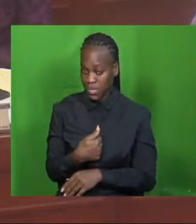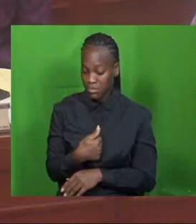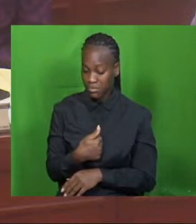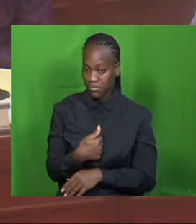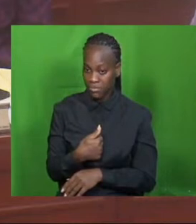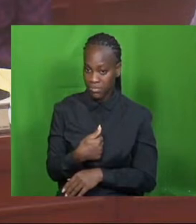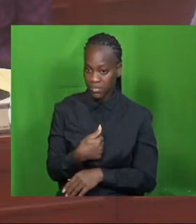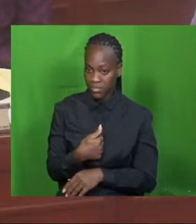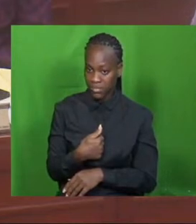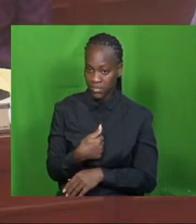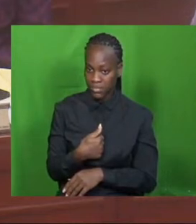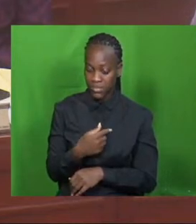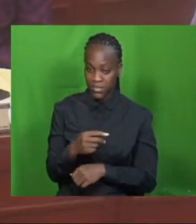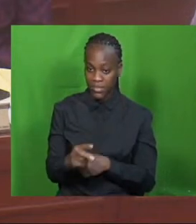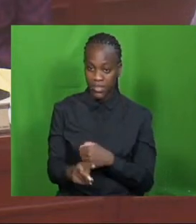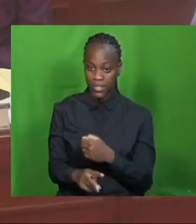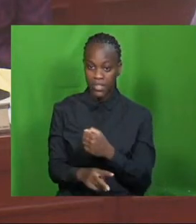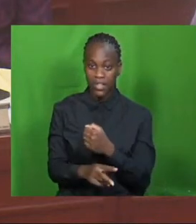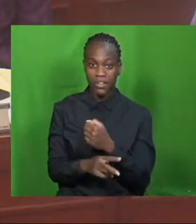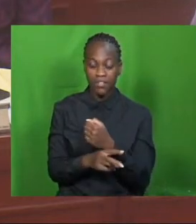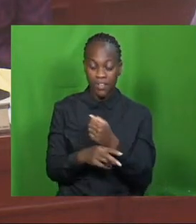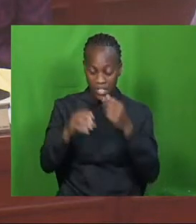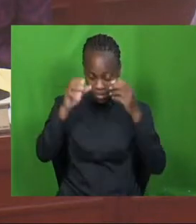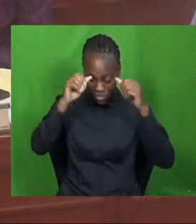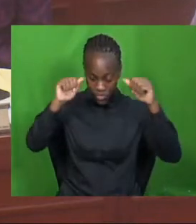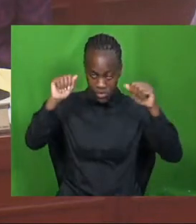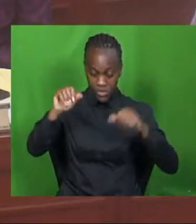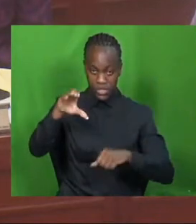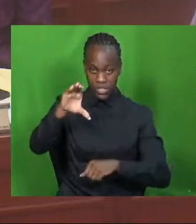The staff, we have 4 of them.